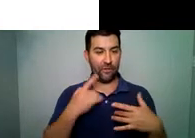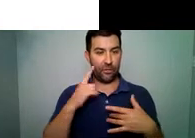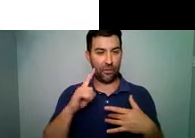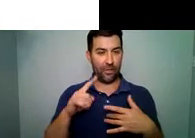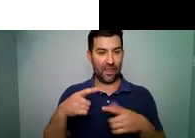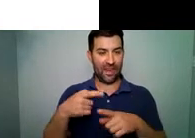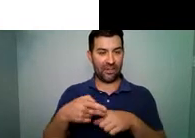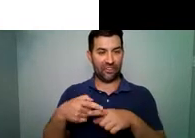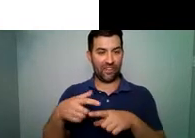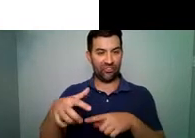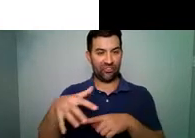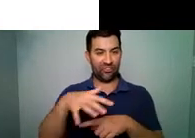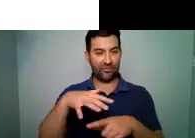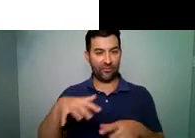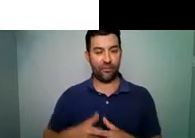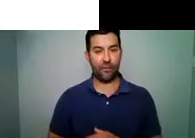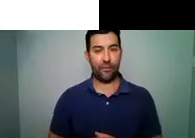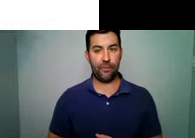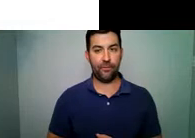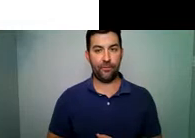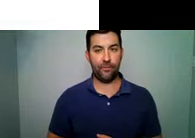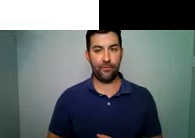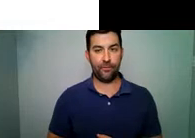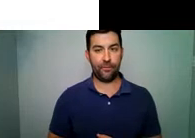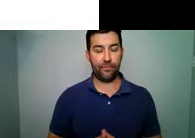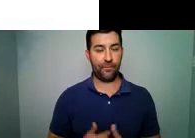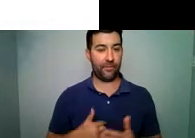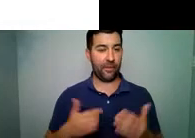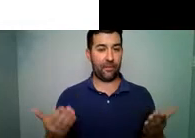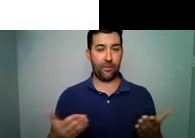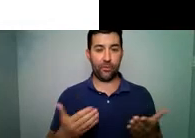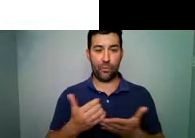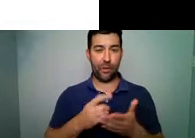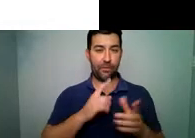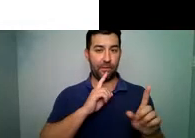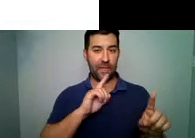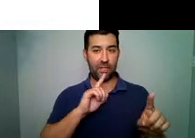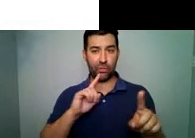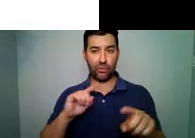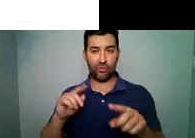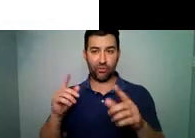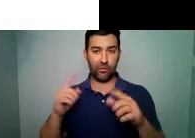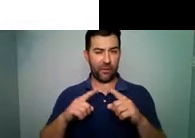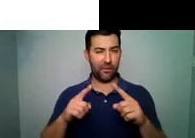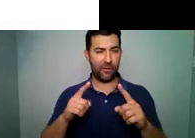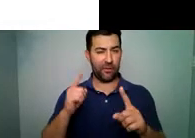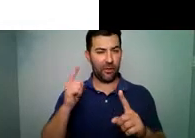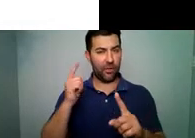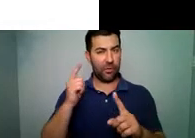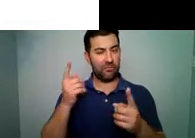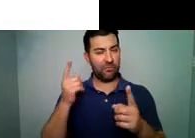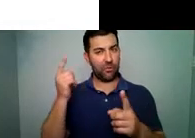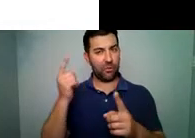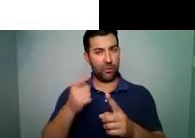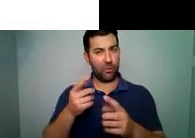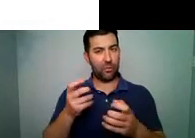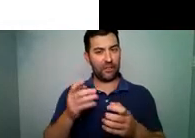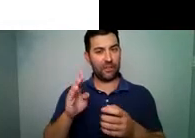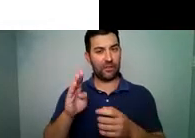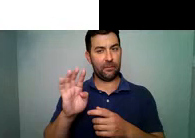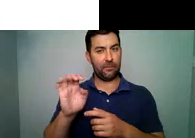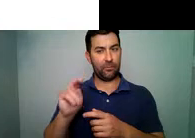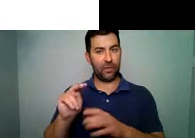intersection. And I'm here to help answer anything else, but I really wanted this to be about Breen's team and the